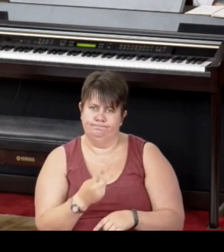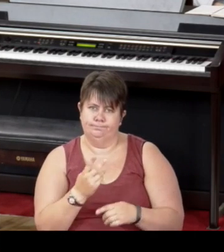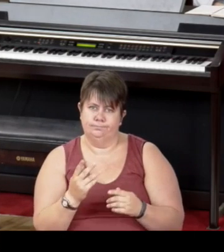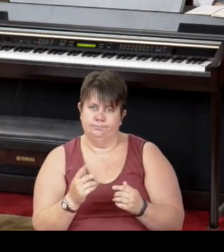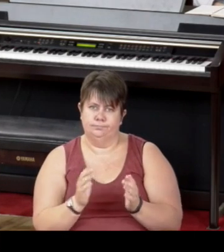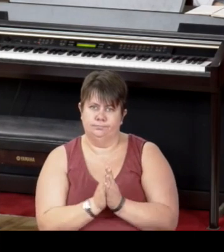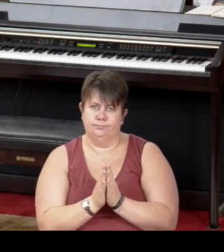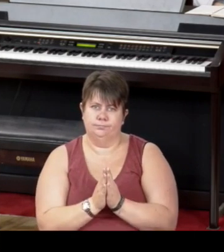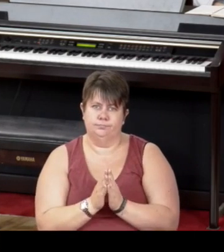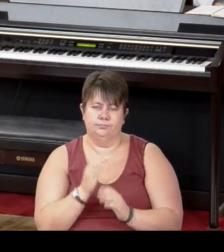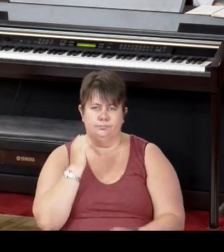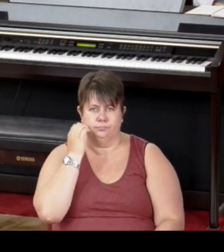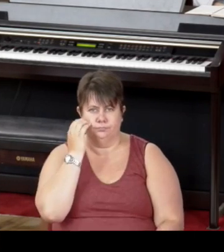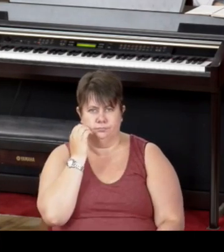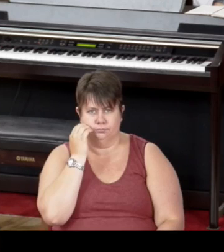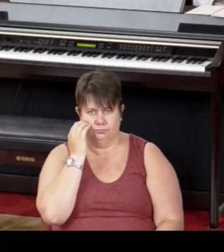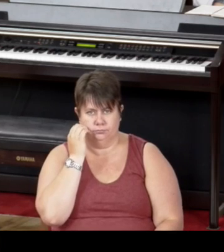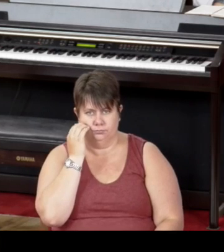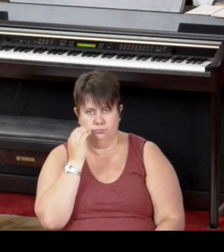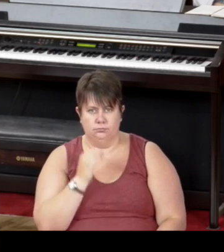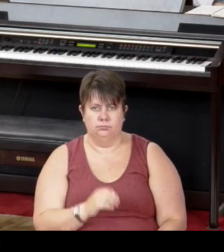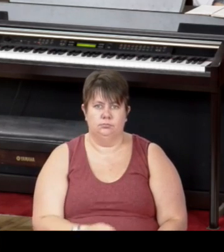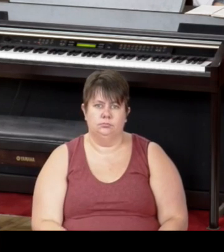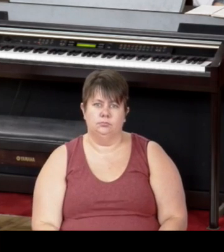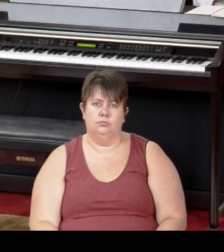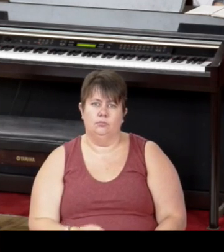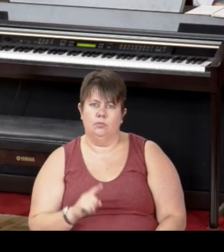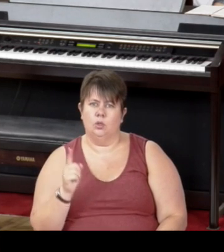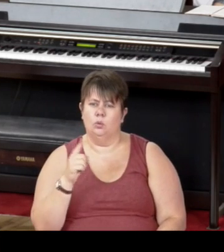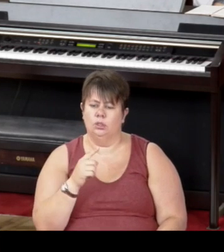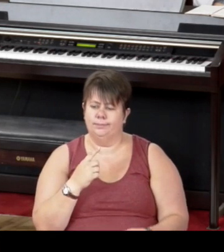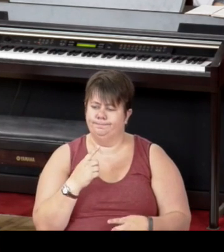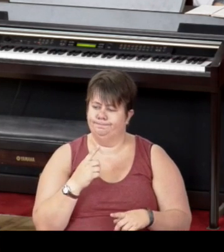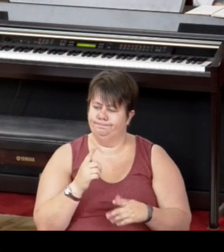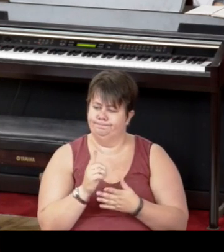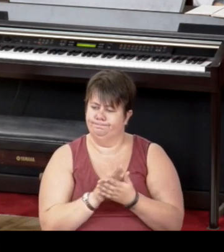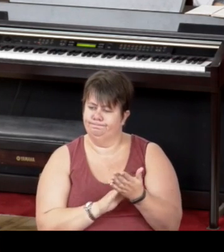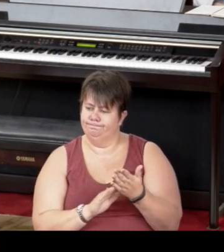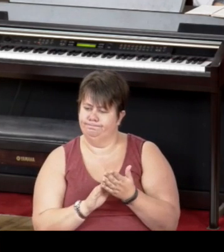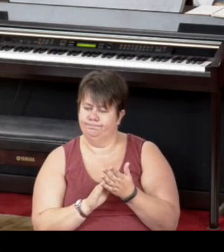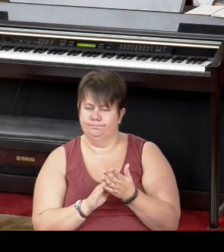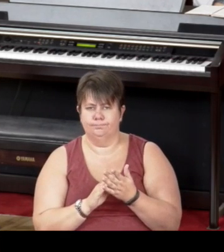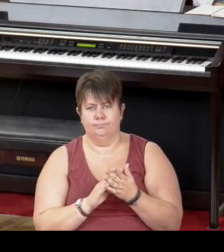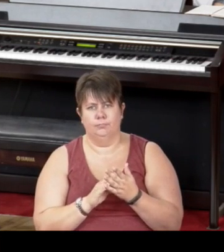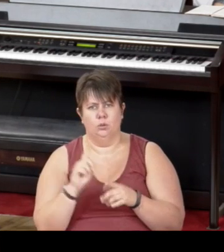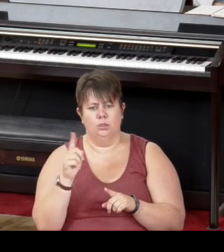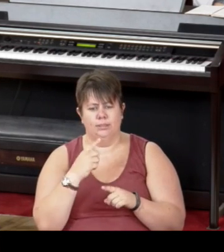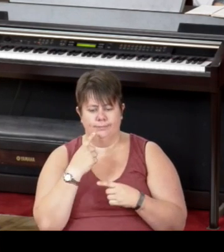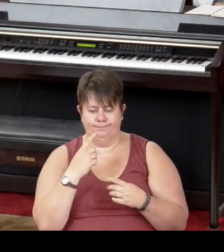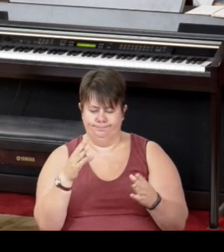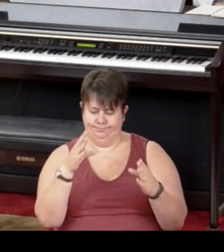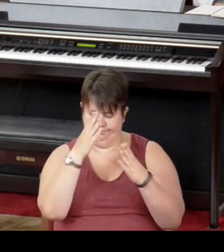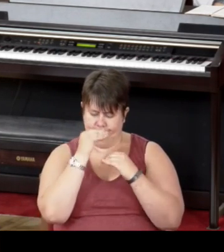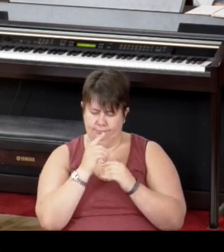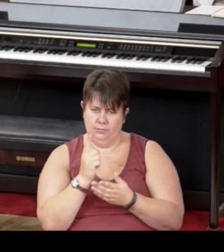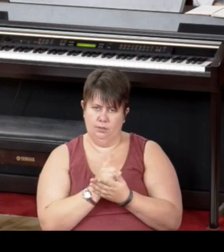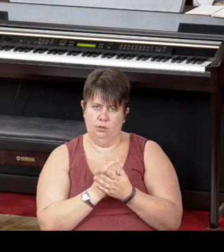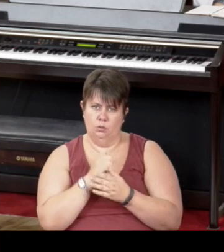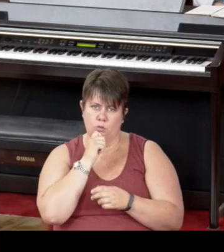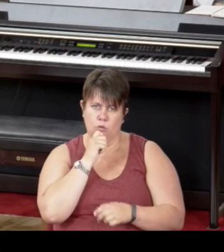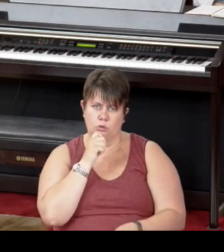then we can arrive at the much fuller question of, what does all this say? What does this tell us about who Jesus is, and then what does it say to